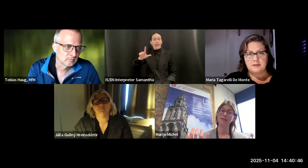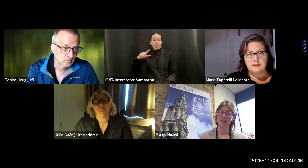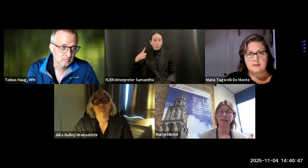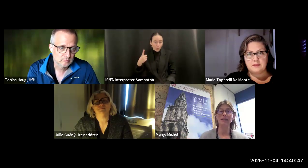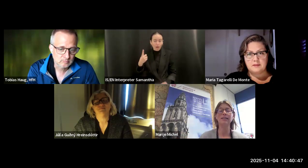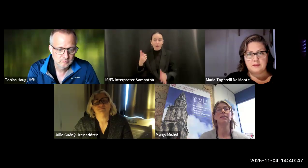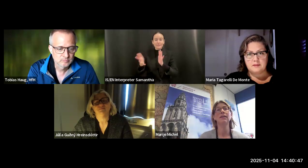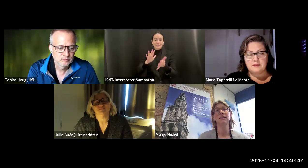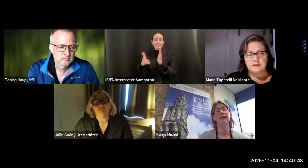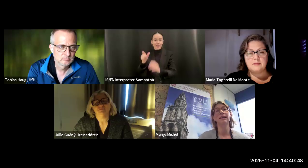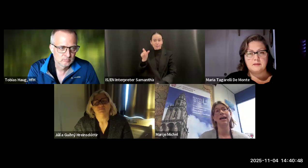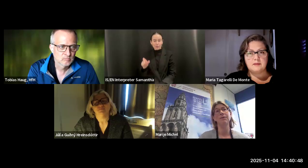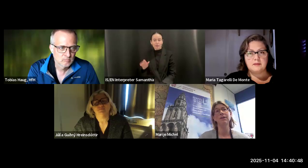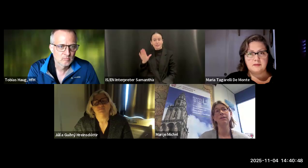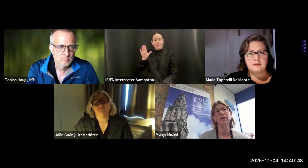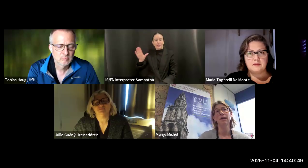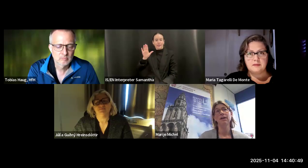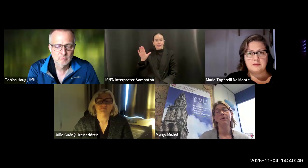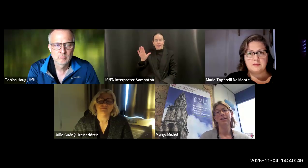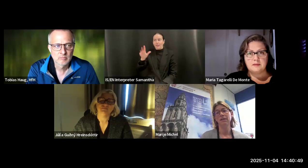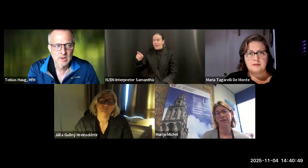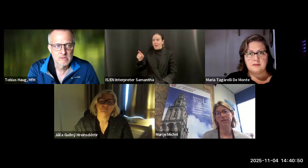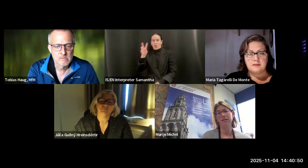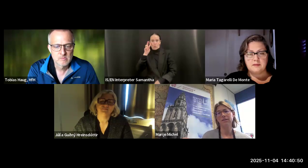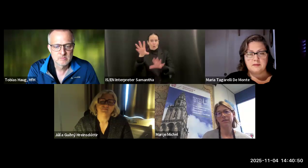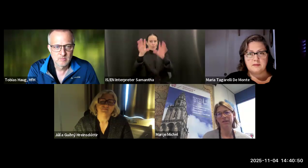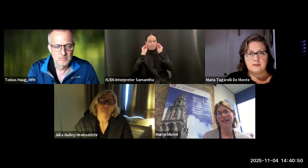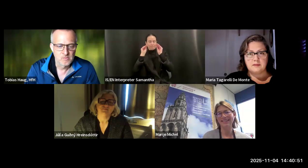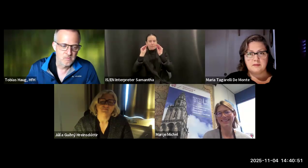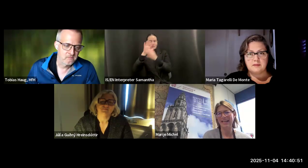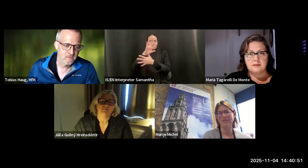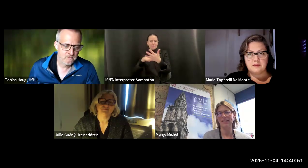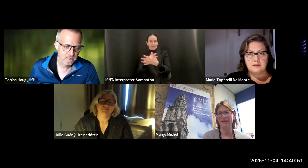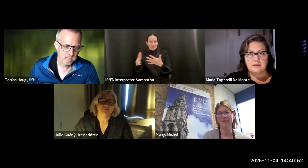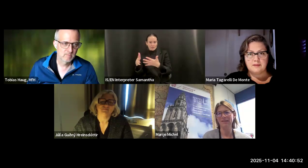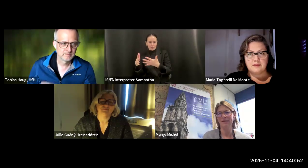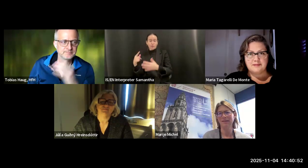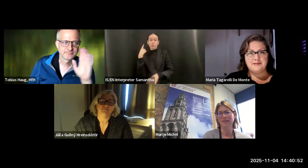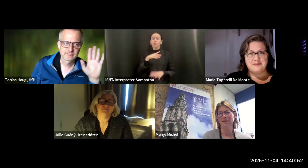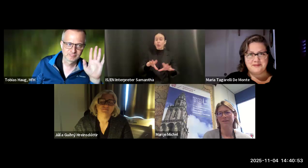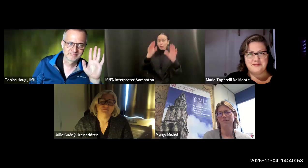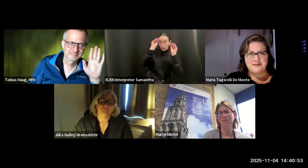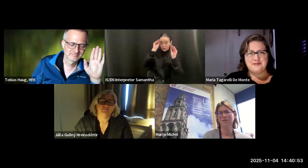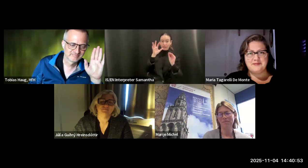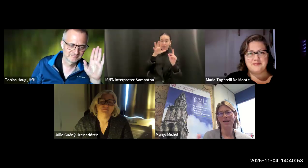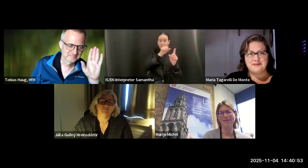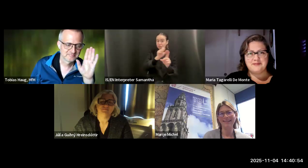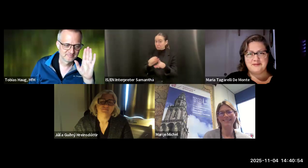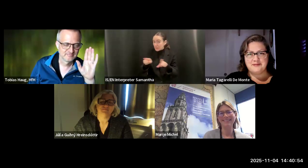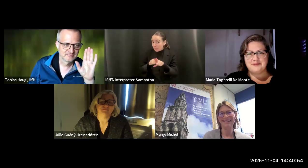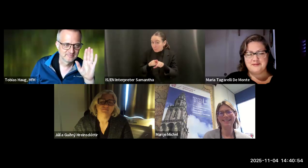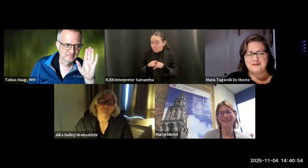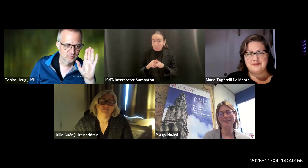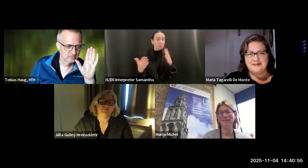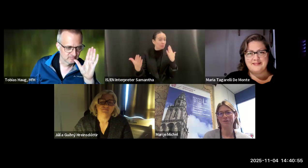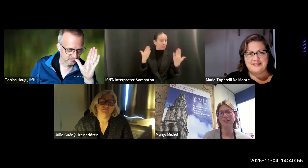watching signed language, whether learners look at the same things. So